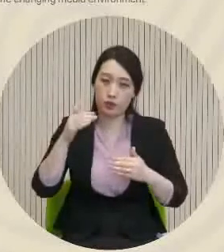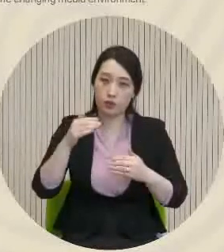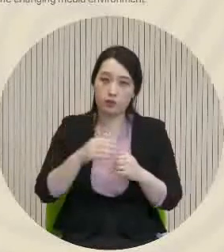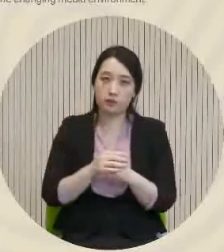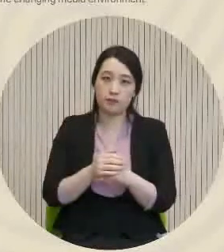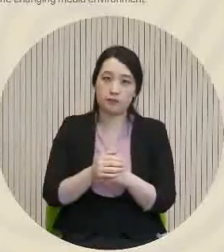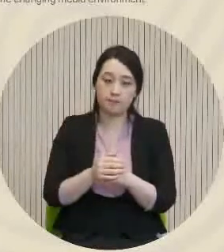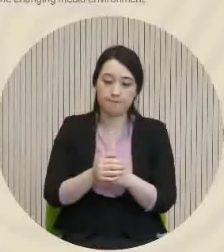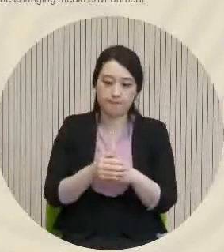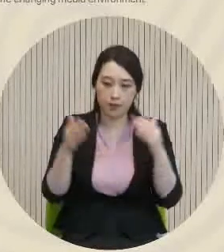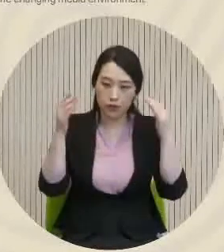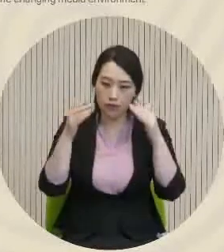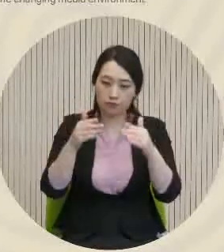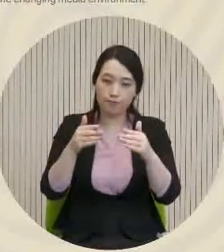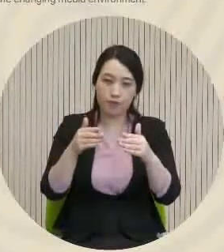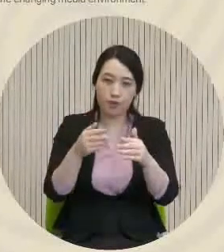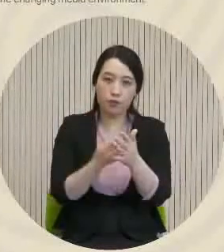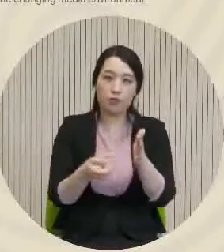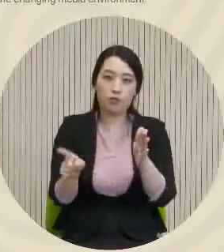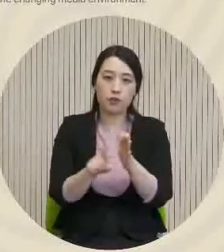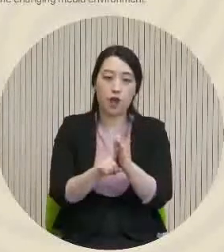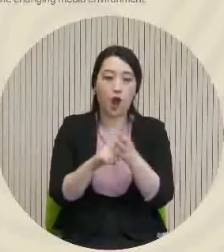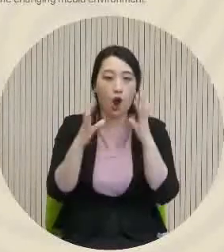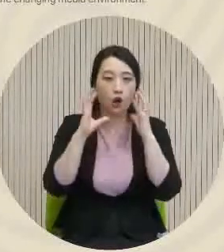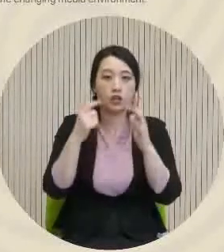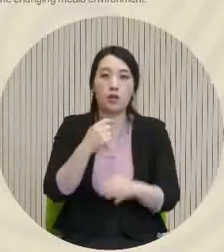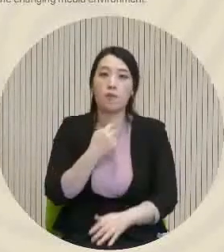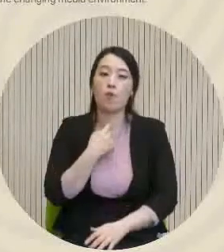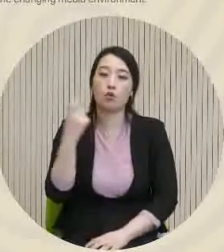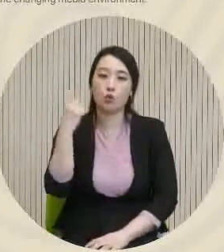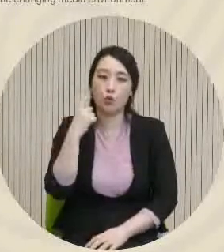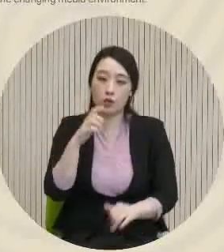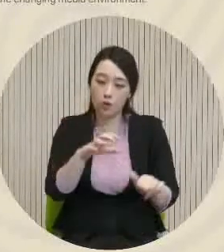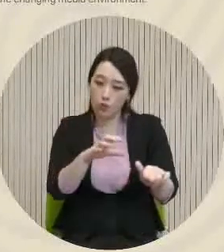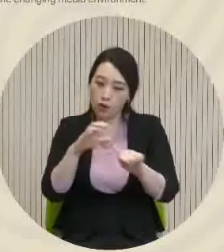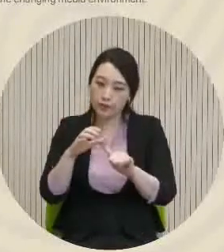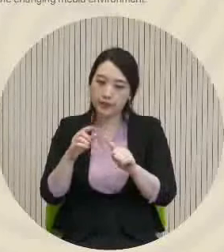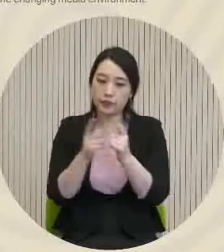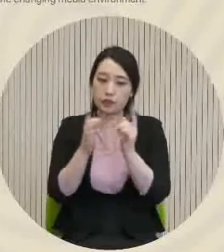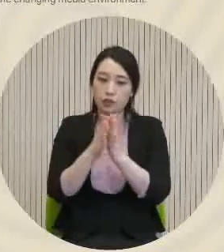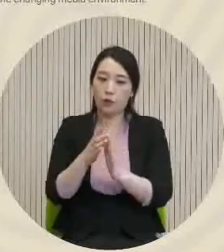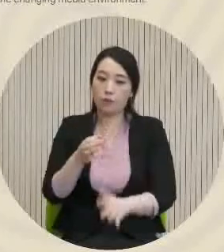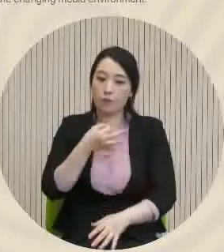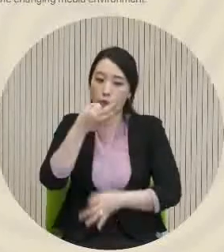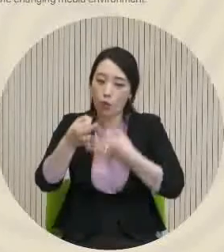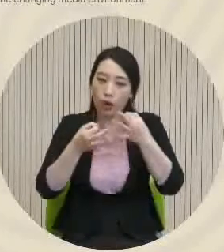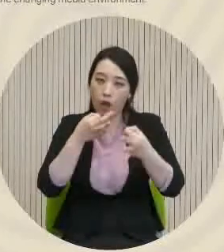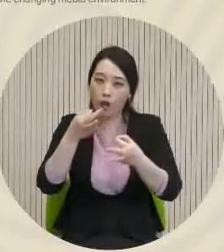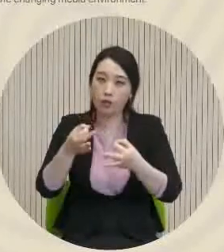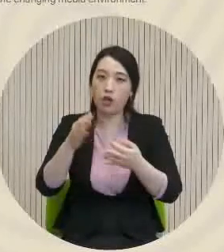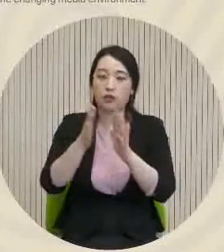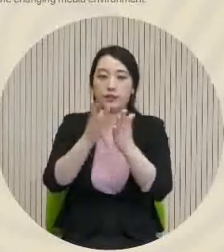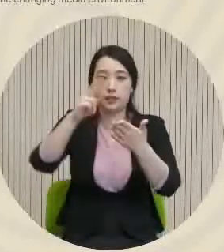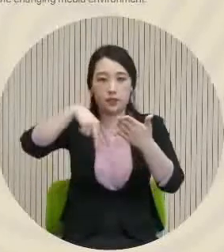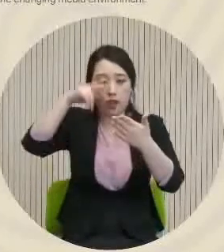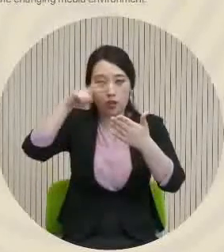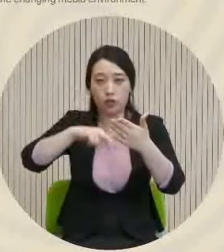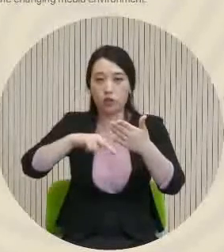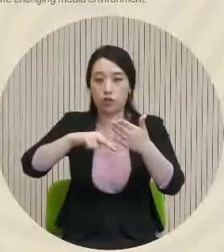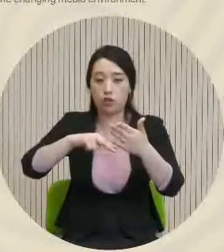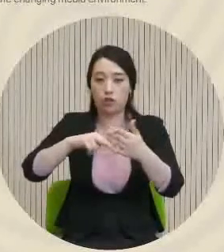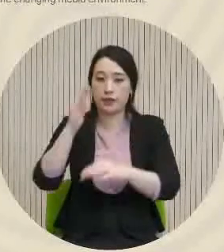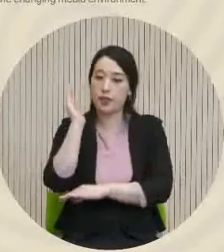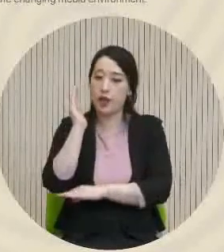the children with low literacy level and with special needs who can have